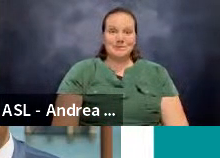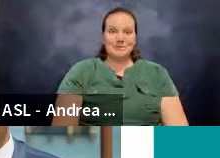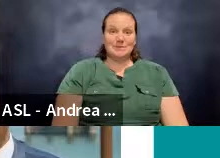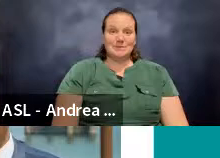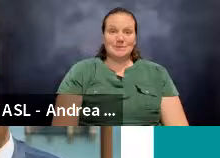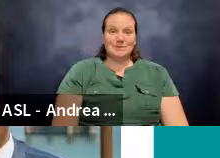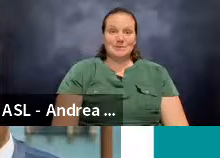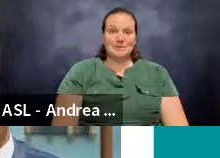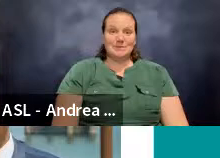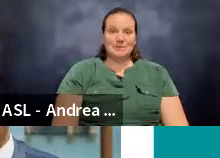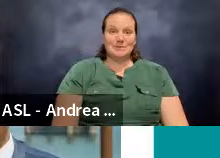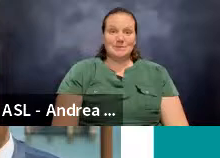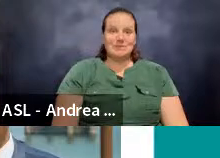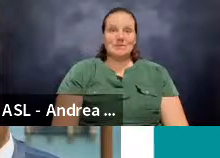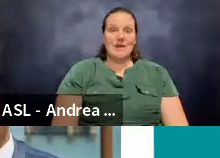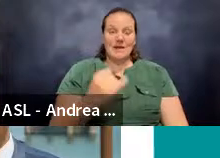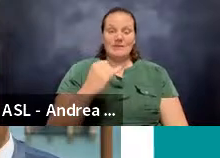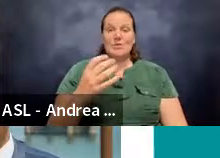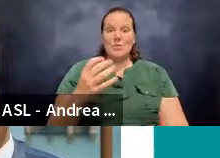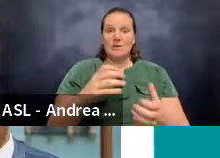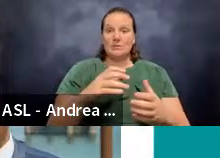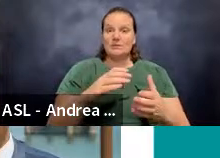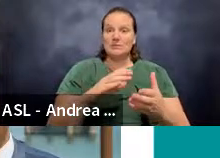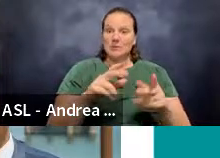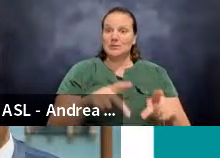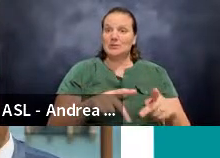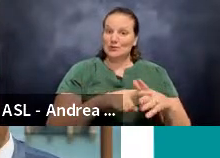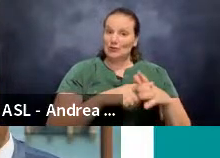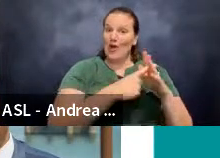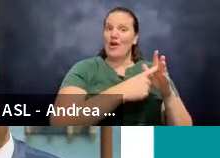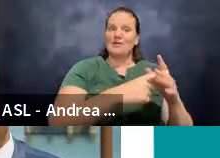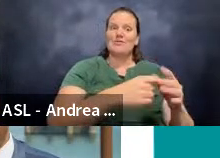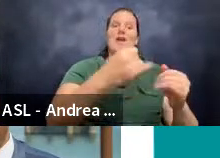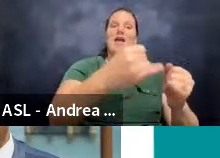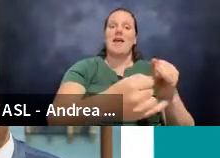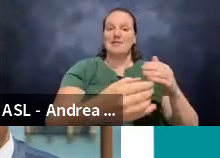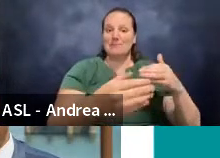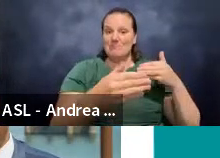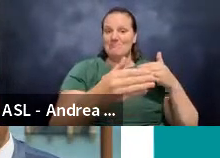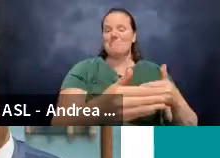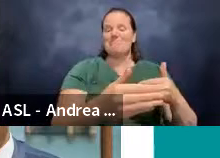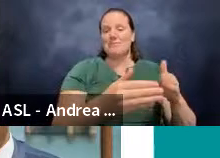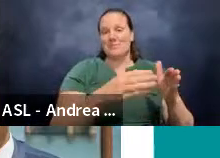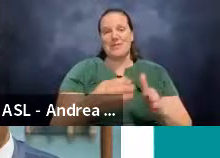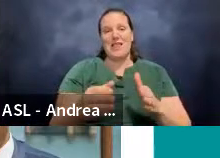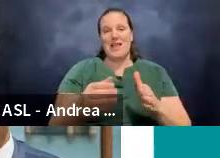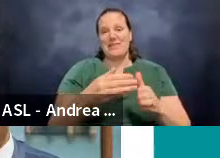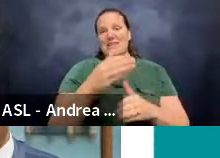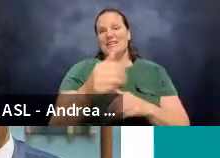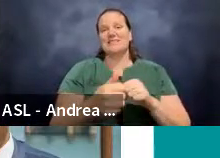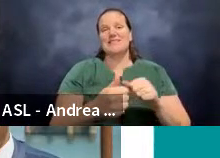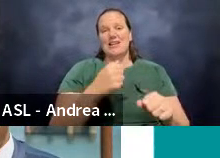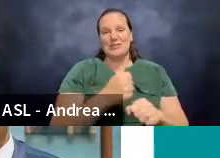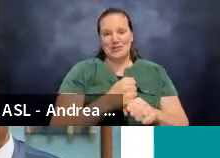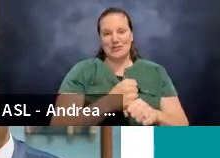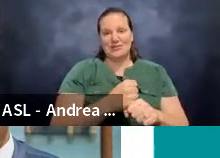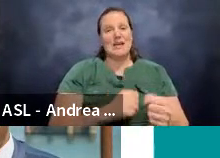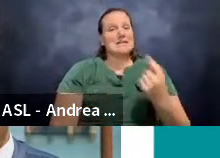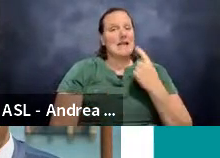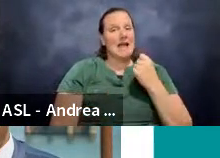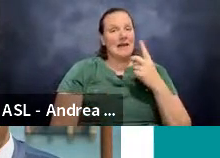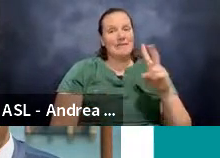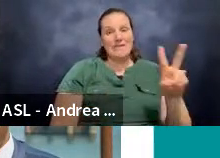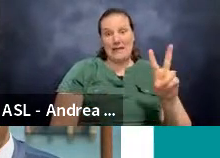if you want to be the person who started with us and ends with us, plan your next 10 years out, take your vitamins,